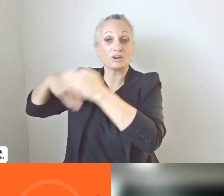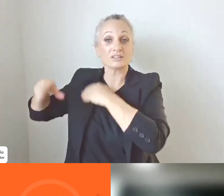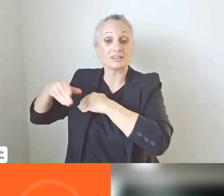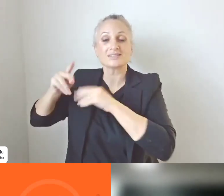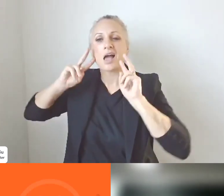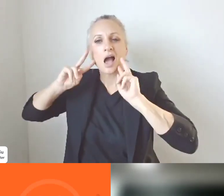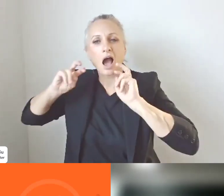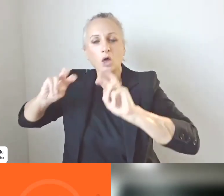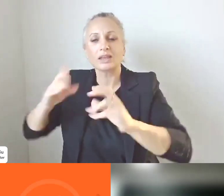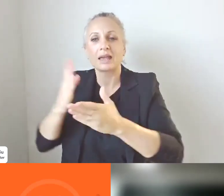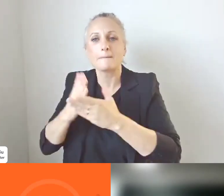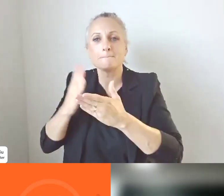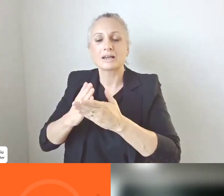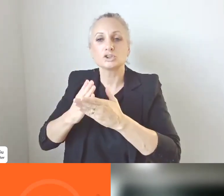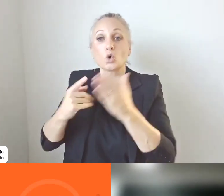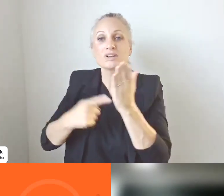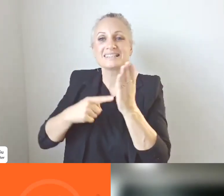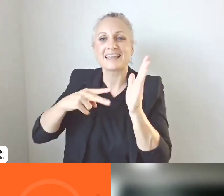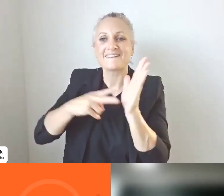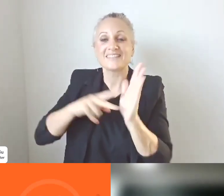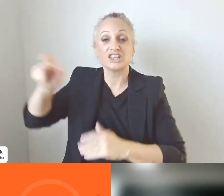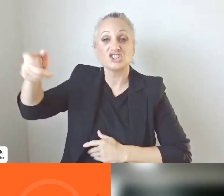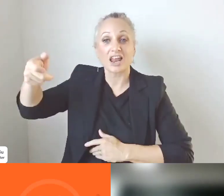on TV channels. So that includes looking at